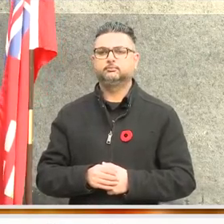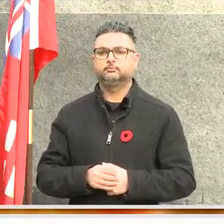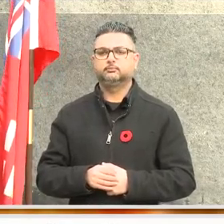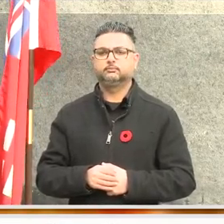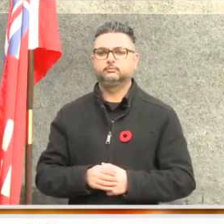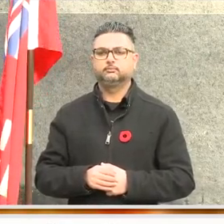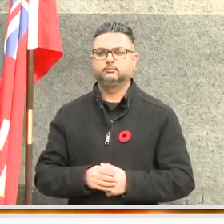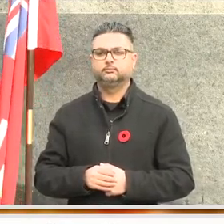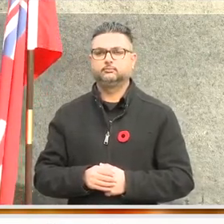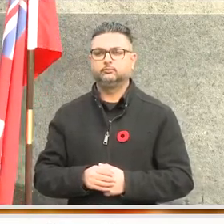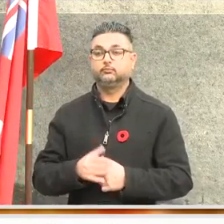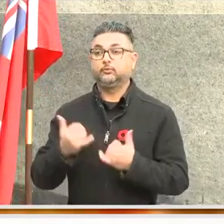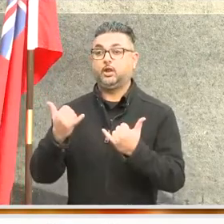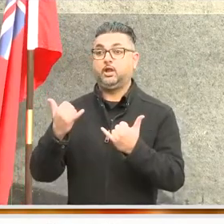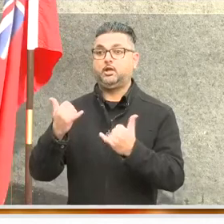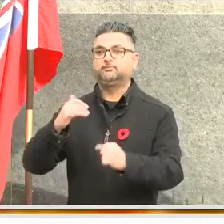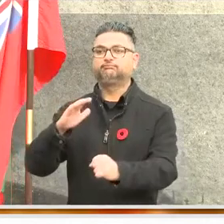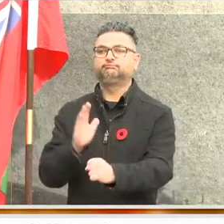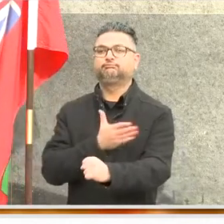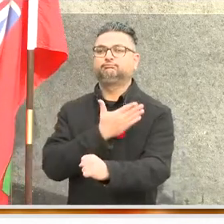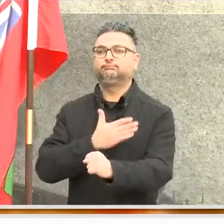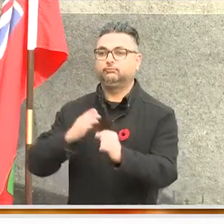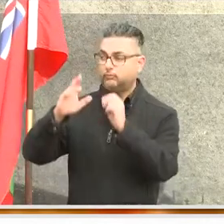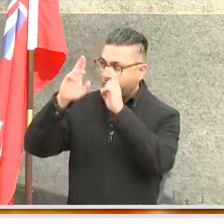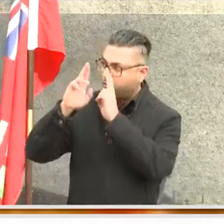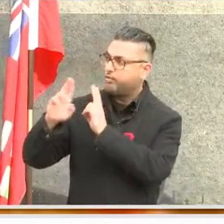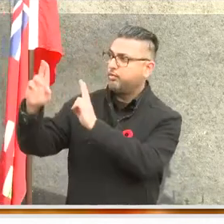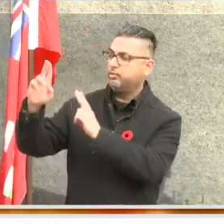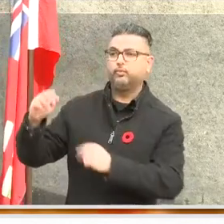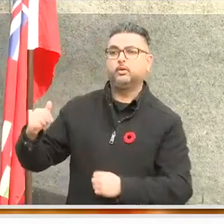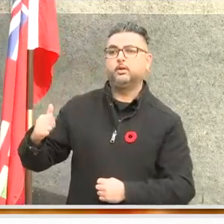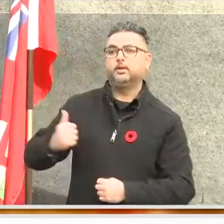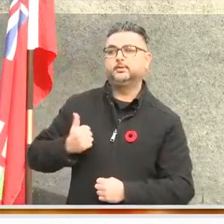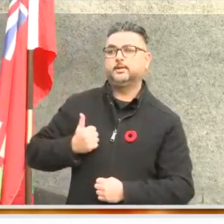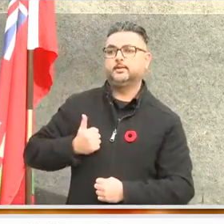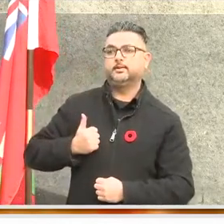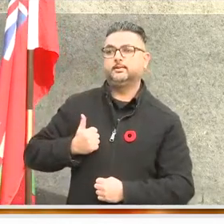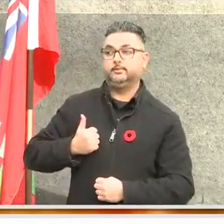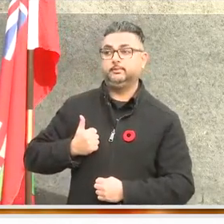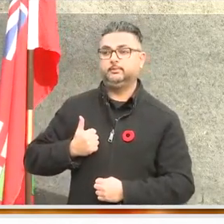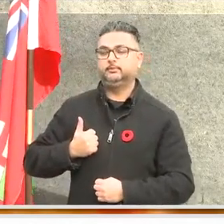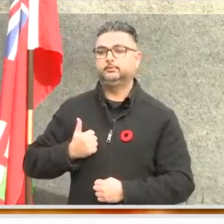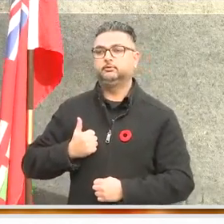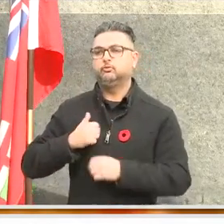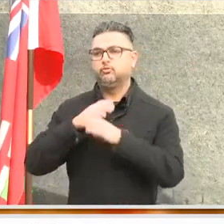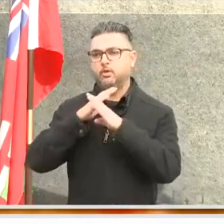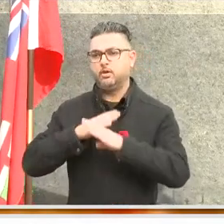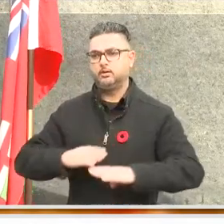Thank you.